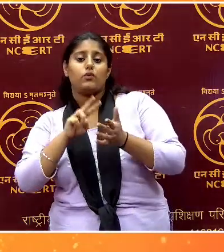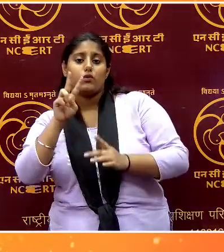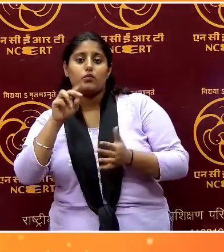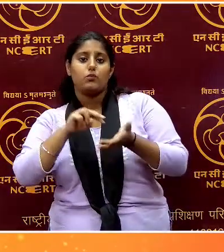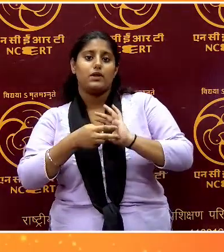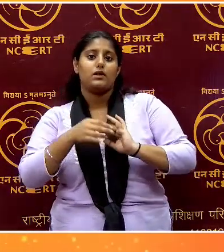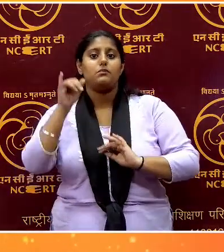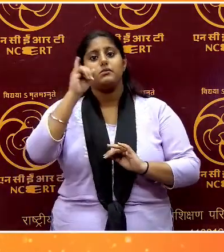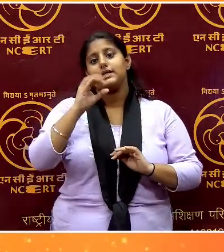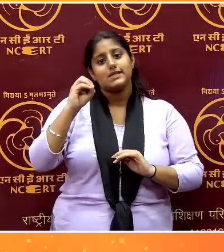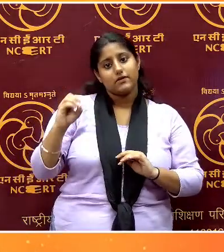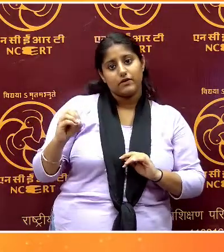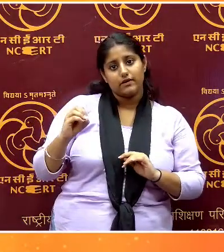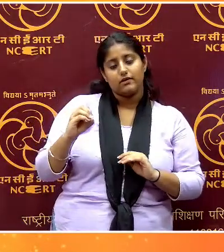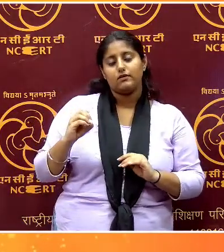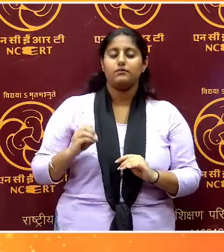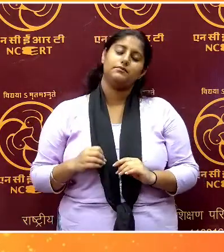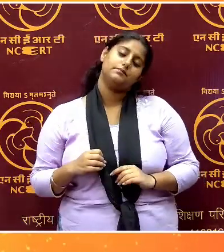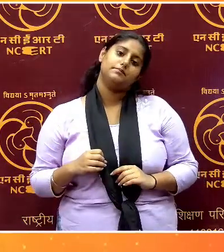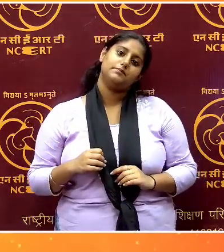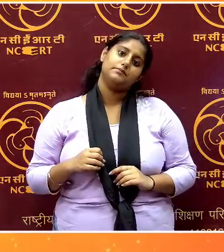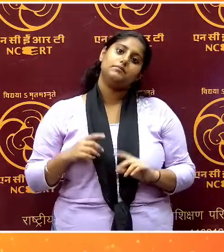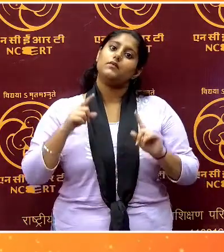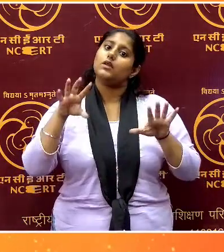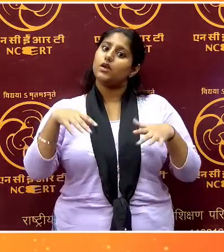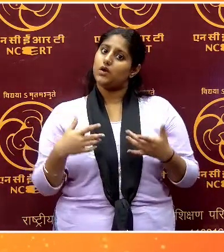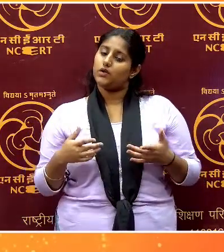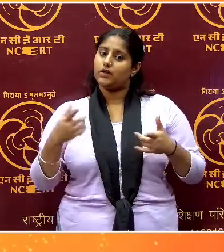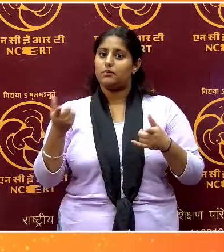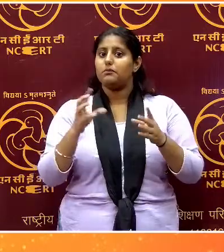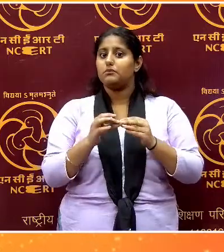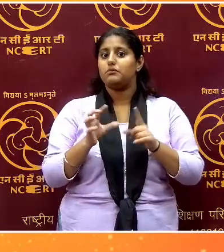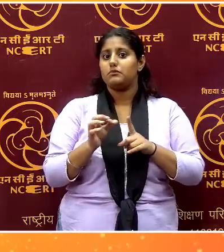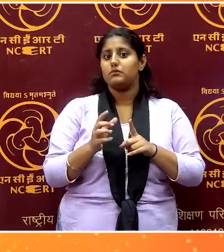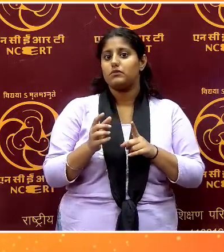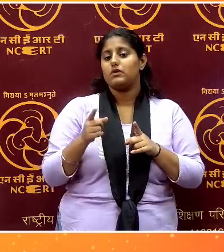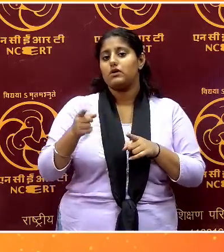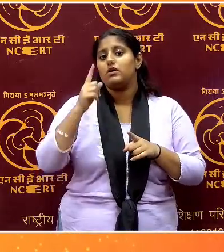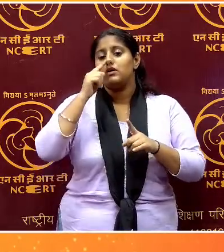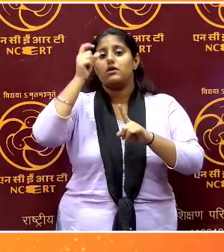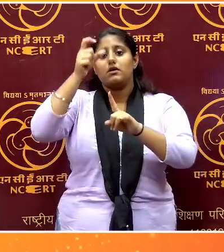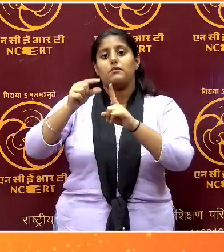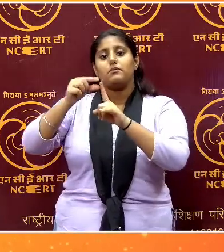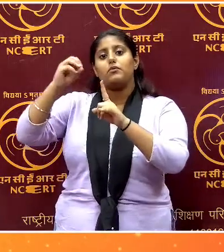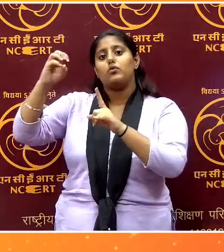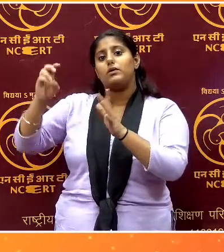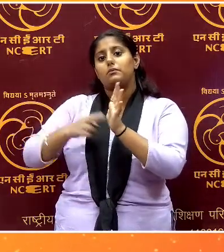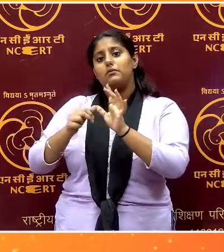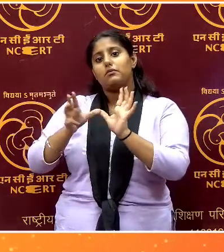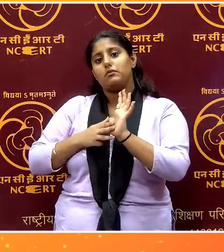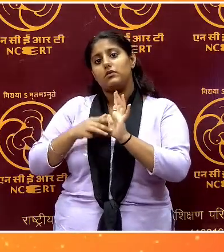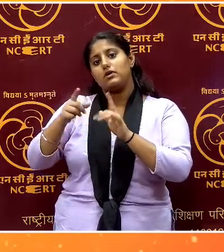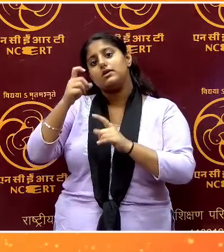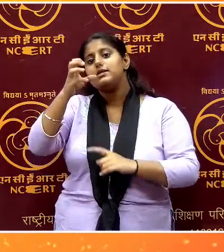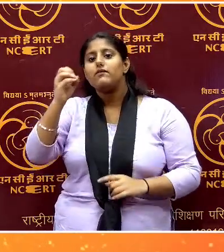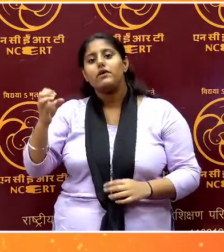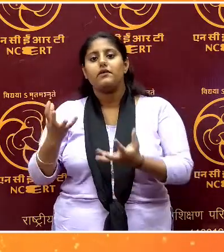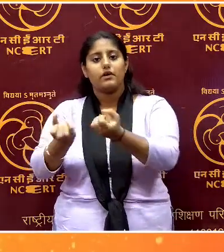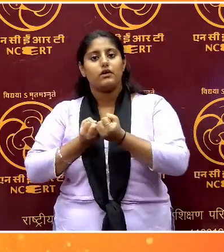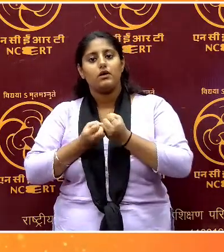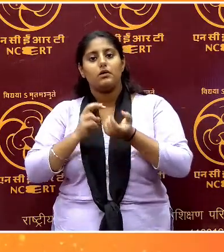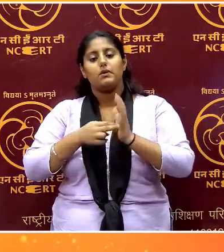600. 600. Okay. And how many did she purchase? Poonam Bain? 700. 700. So,